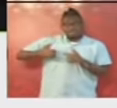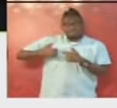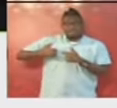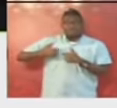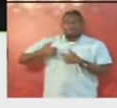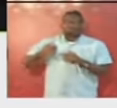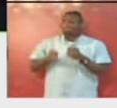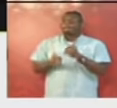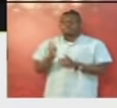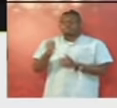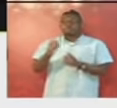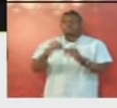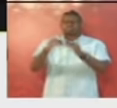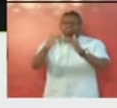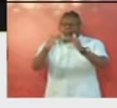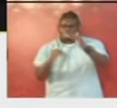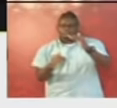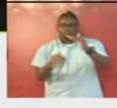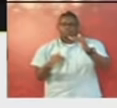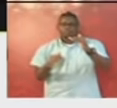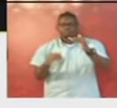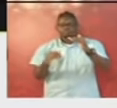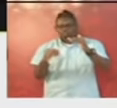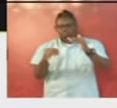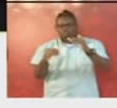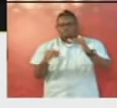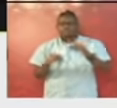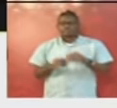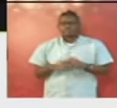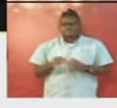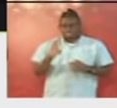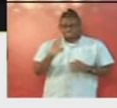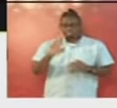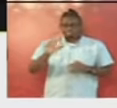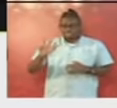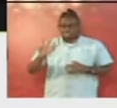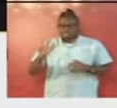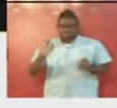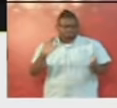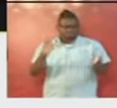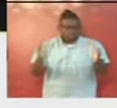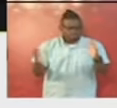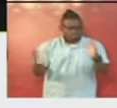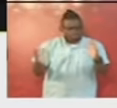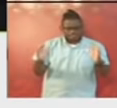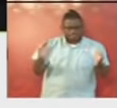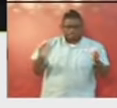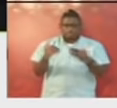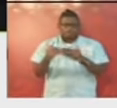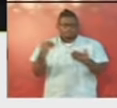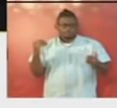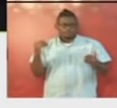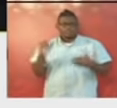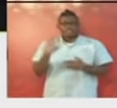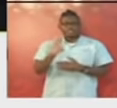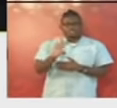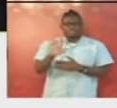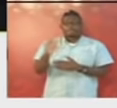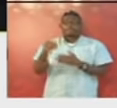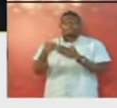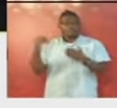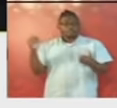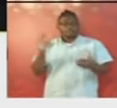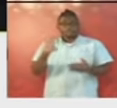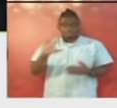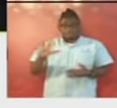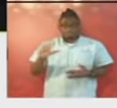12 points to 63 compared to their benchmark of 75. So on the slide you could see a 0, and